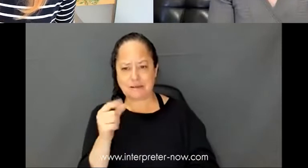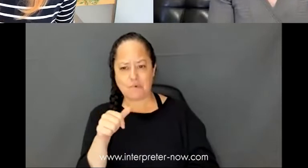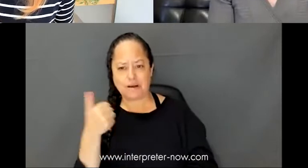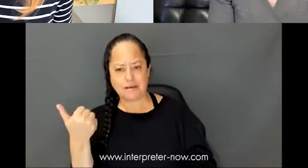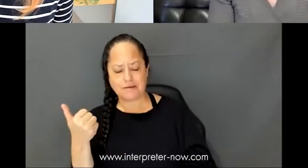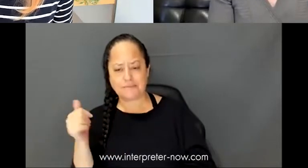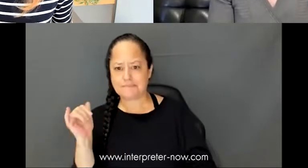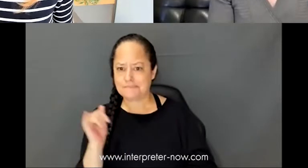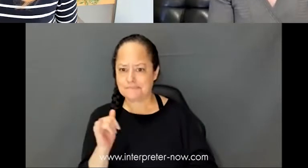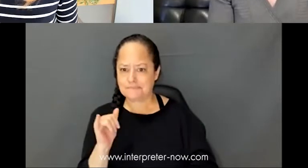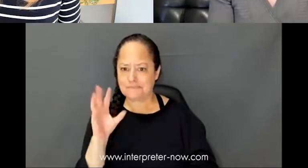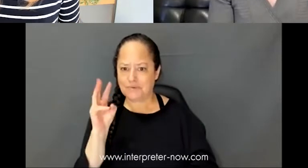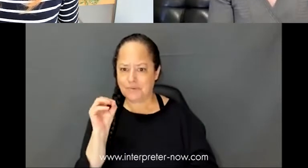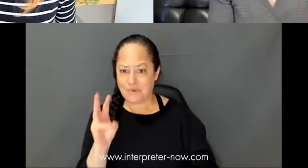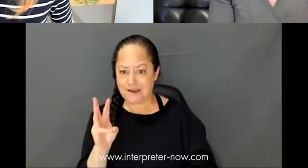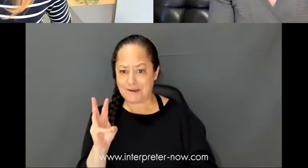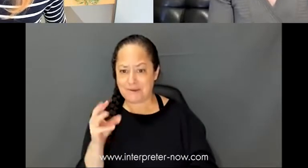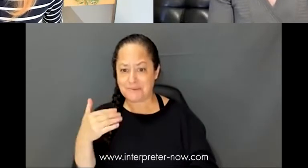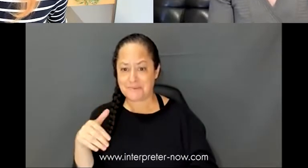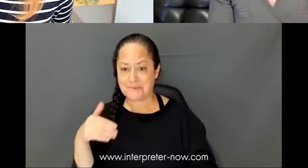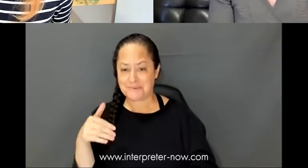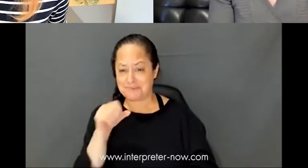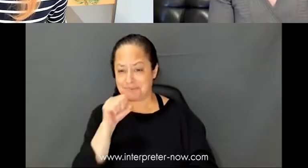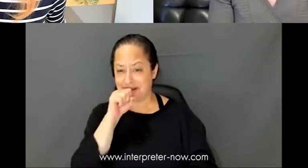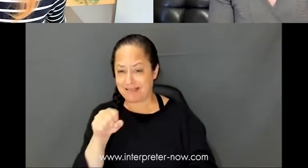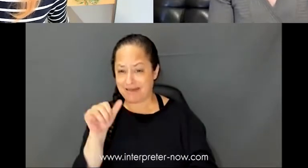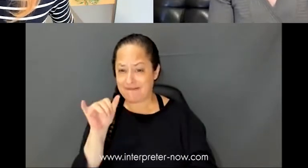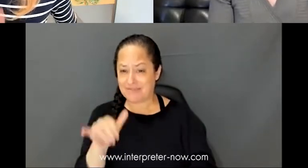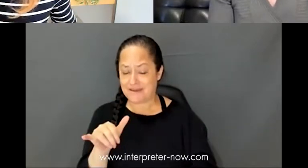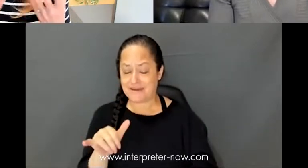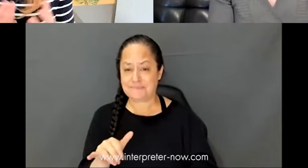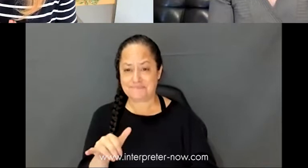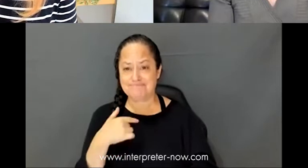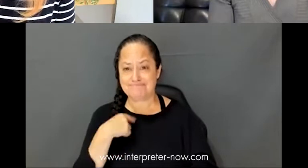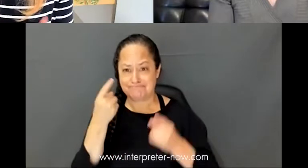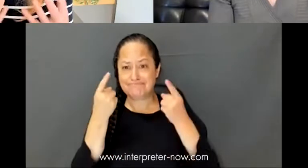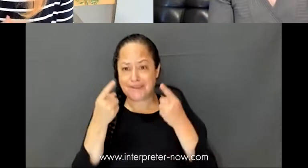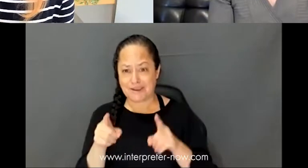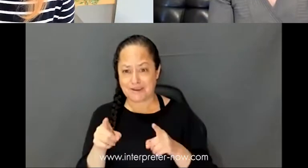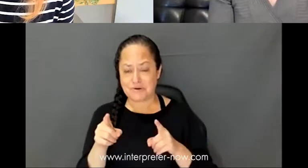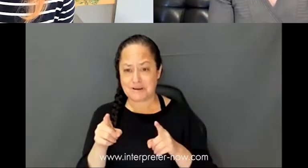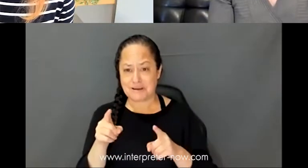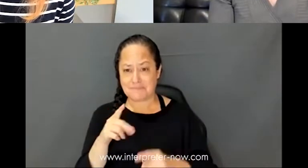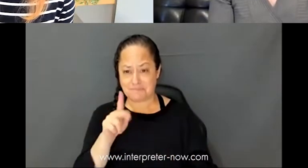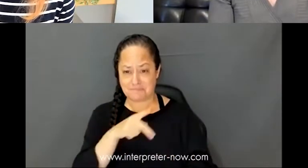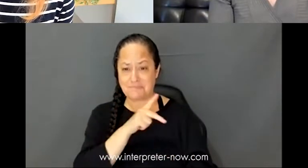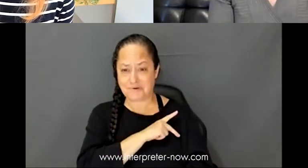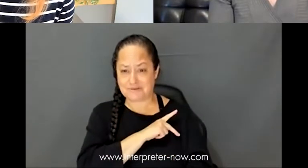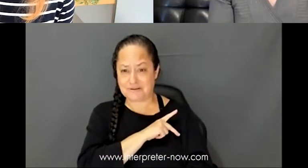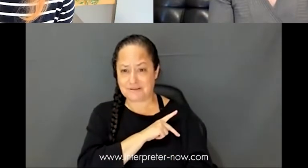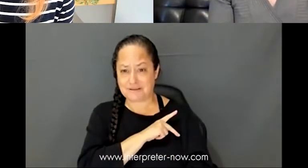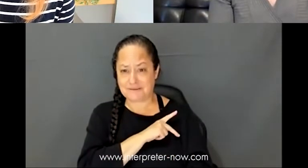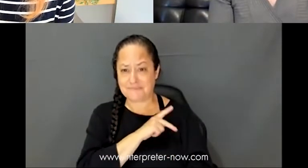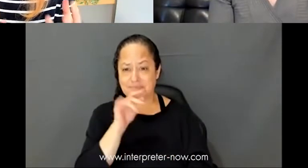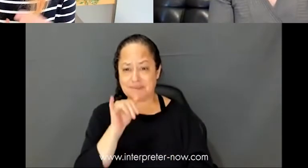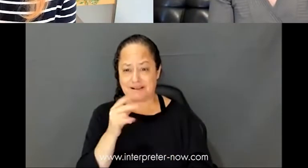Wow. Whew, I love that. And I agree. I personally, that is